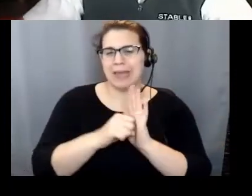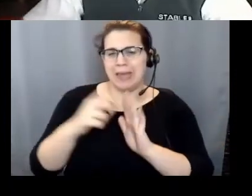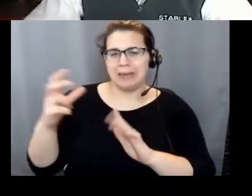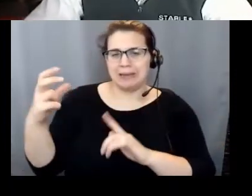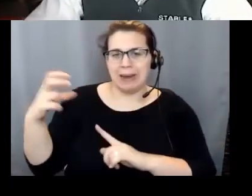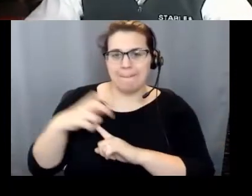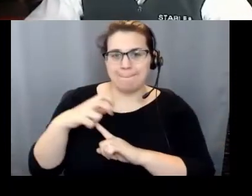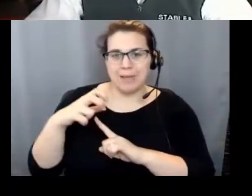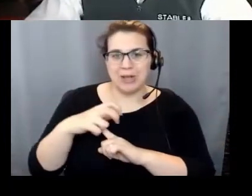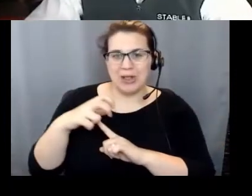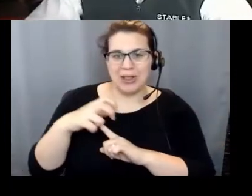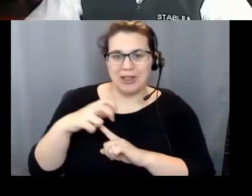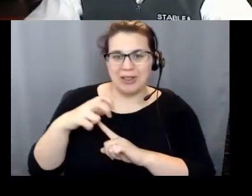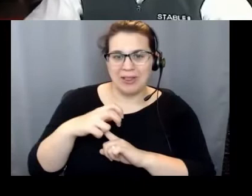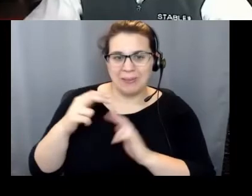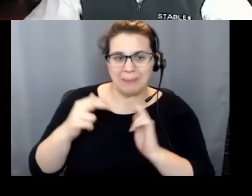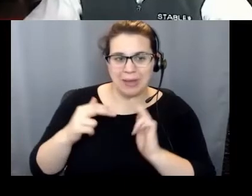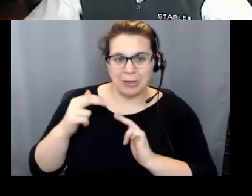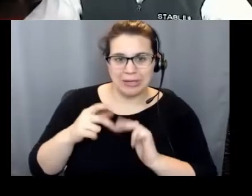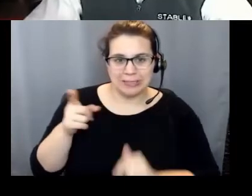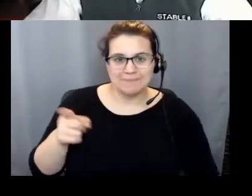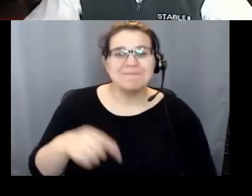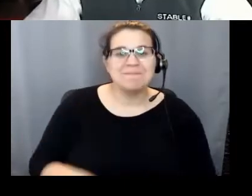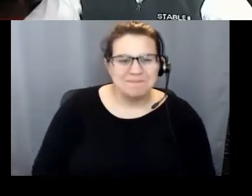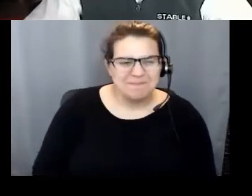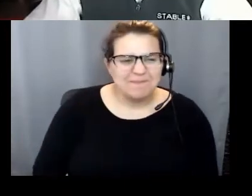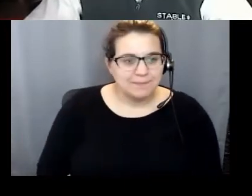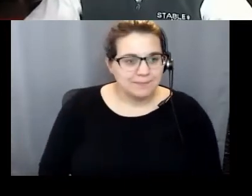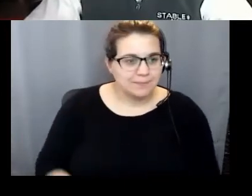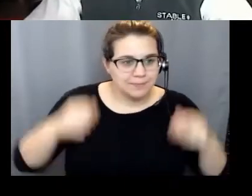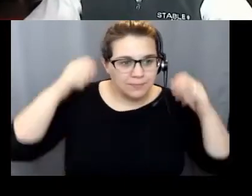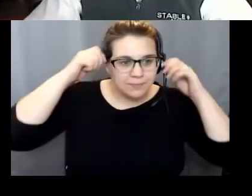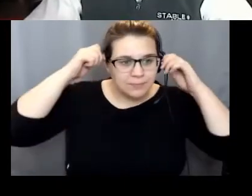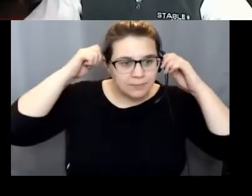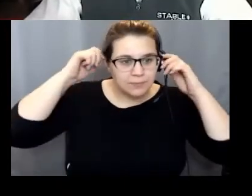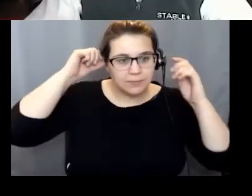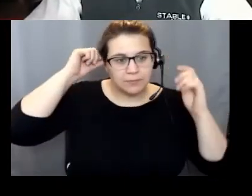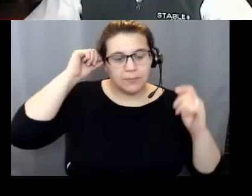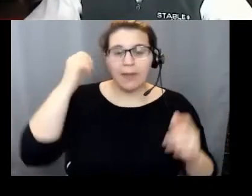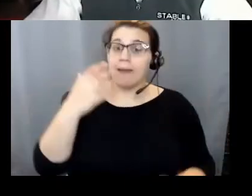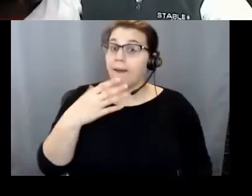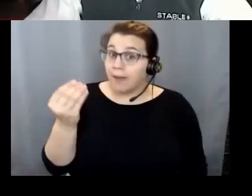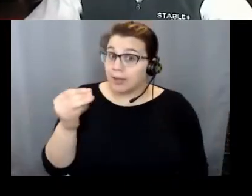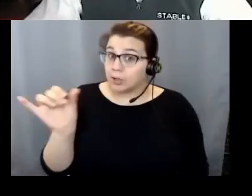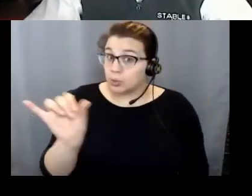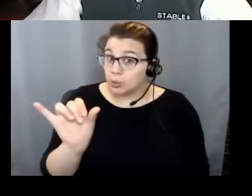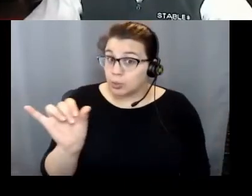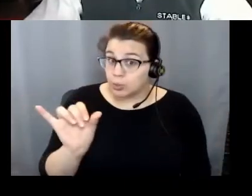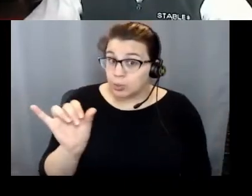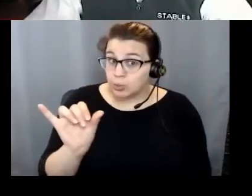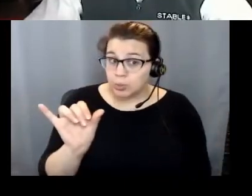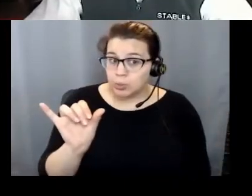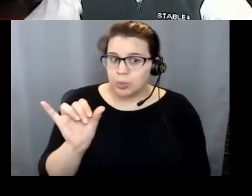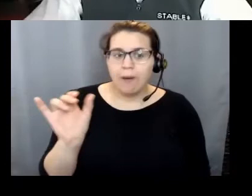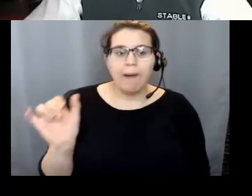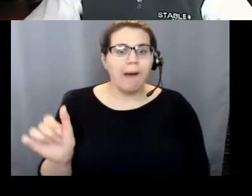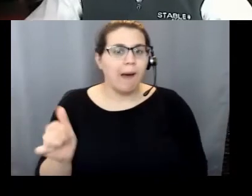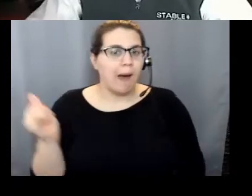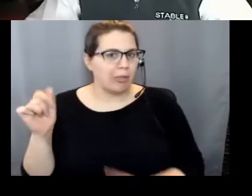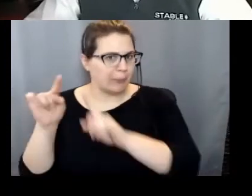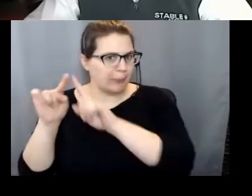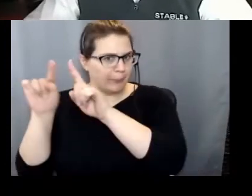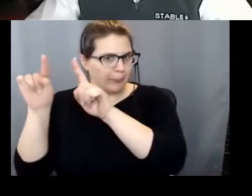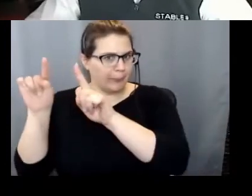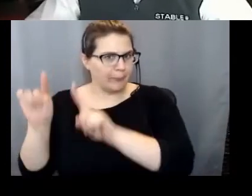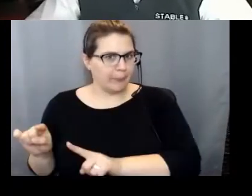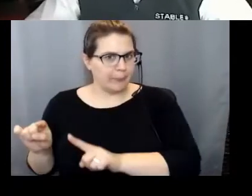or that building there. And then also I wanted to point out this additional box over to the side.